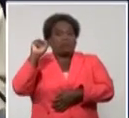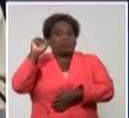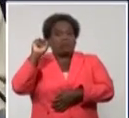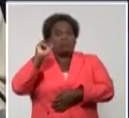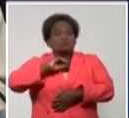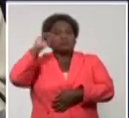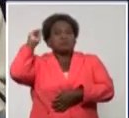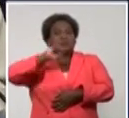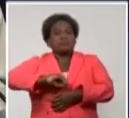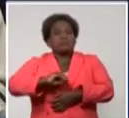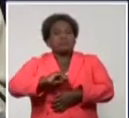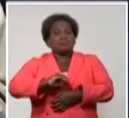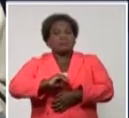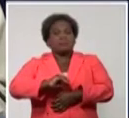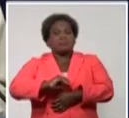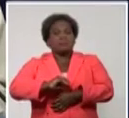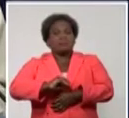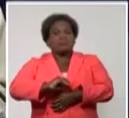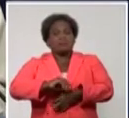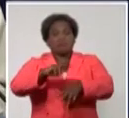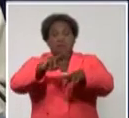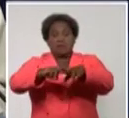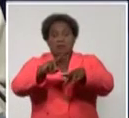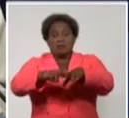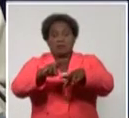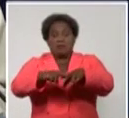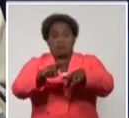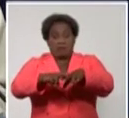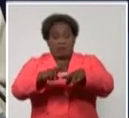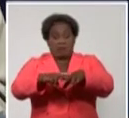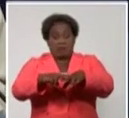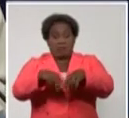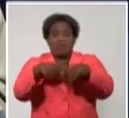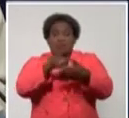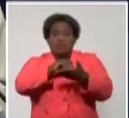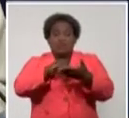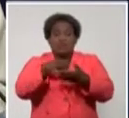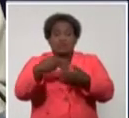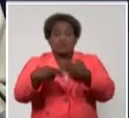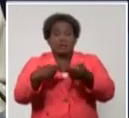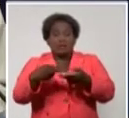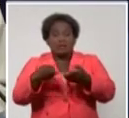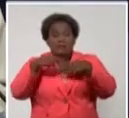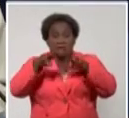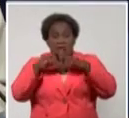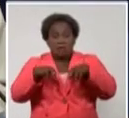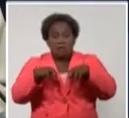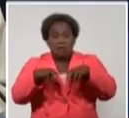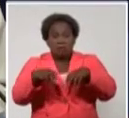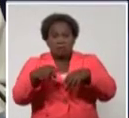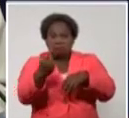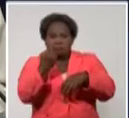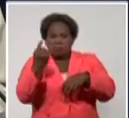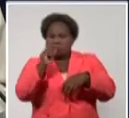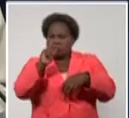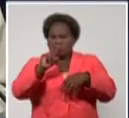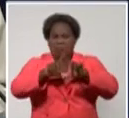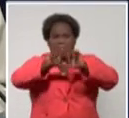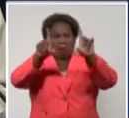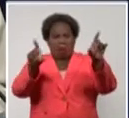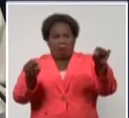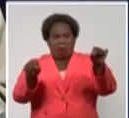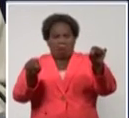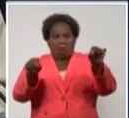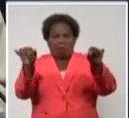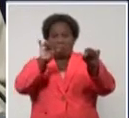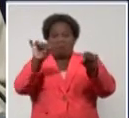de Cuba. Samples were also processed in the country's remaining provinces. The one positive case diagnosed